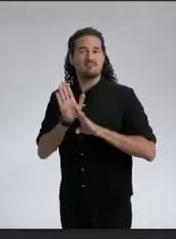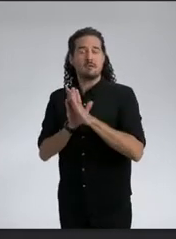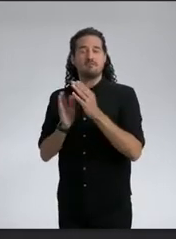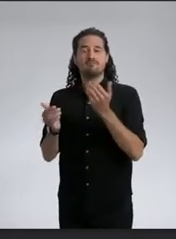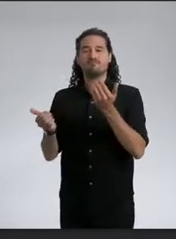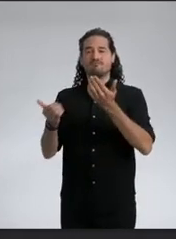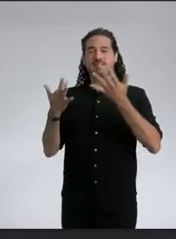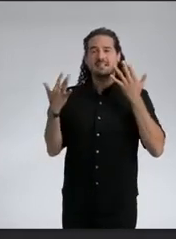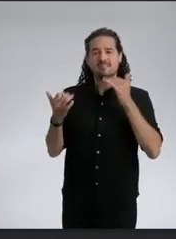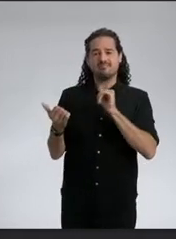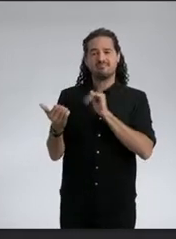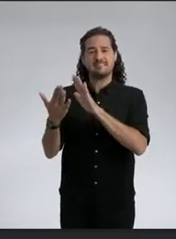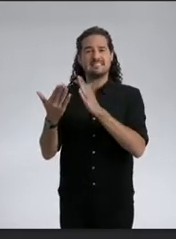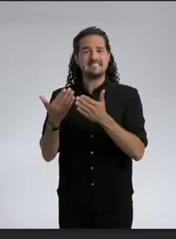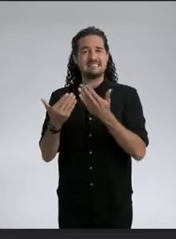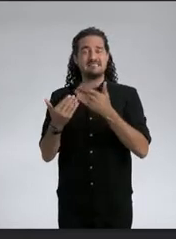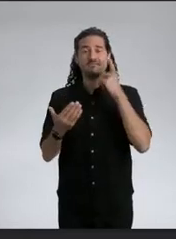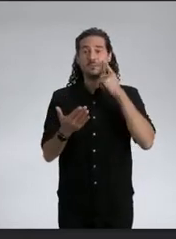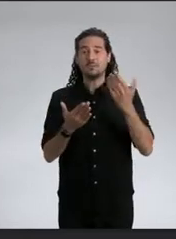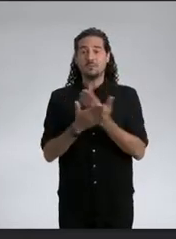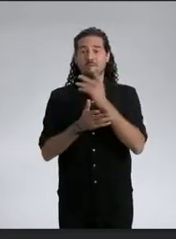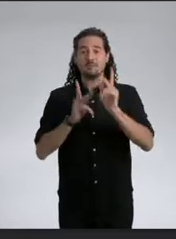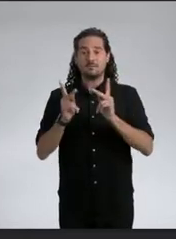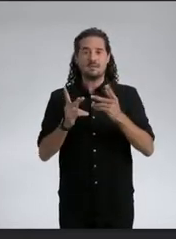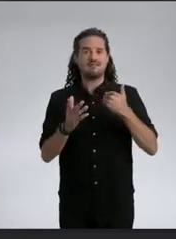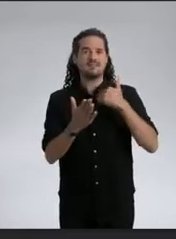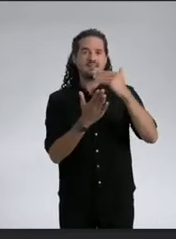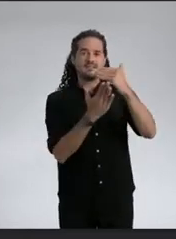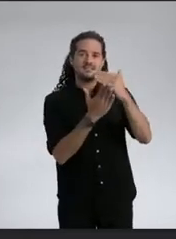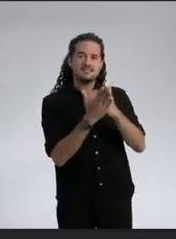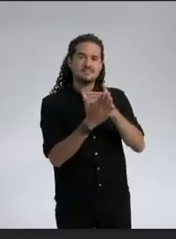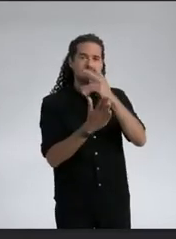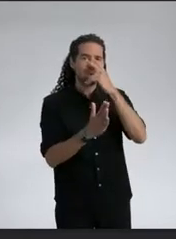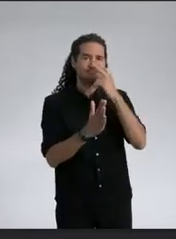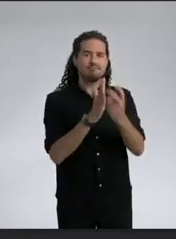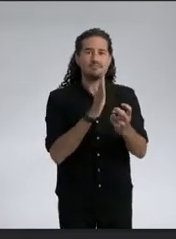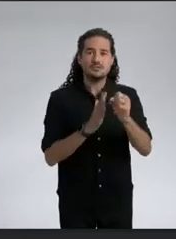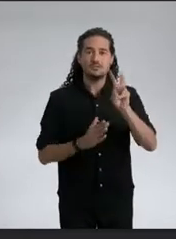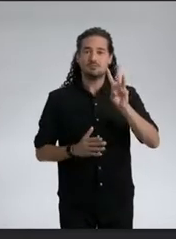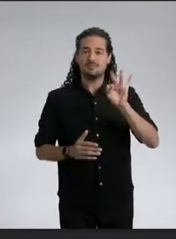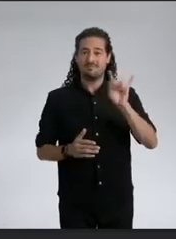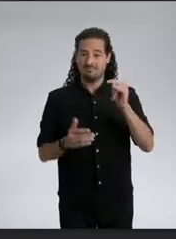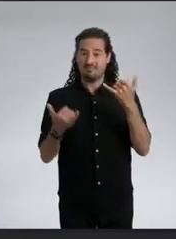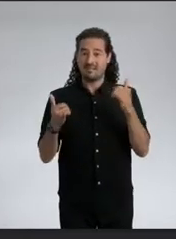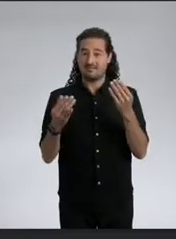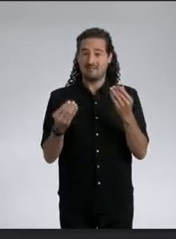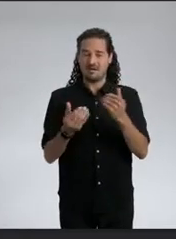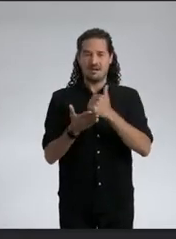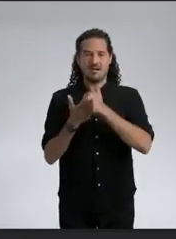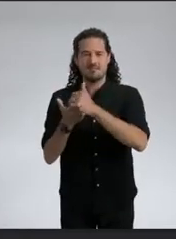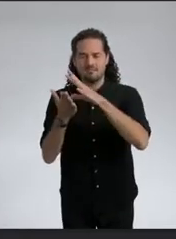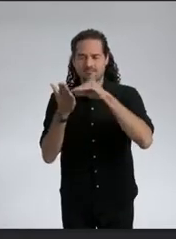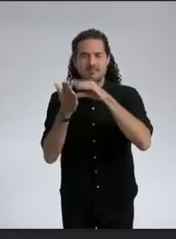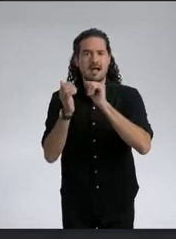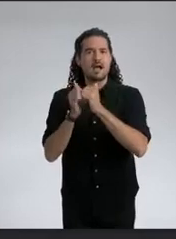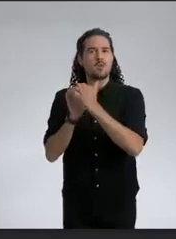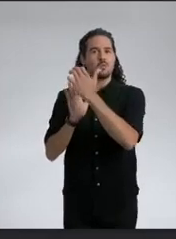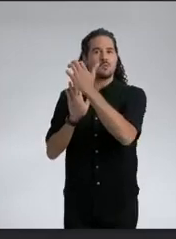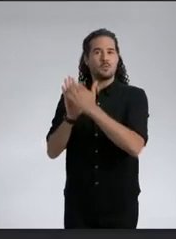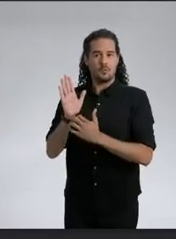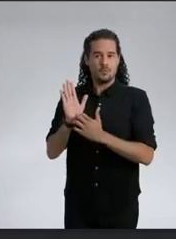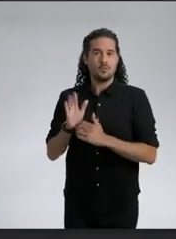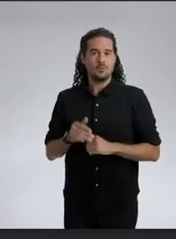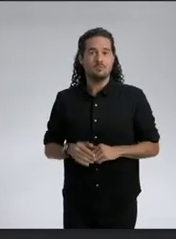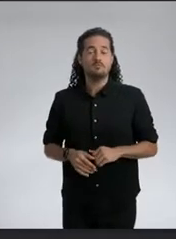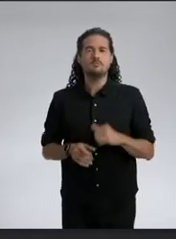content and lessons available in Swift playgrounds to learn how to code. Now, a key part of ensuring that a technology is great for you